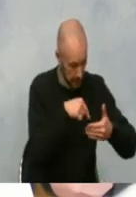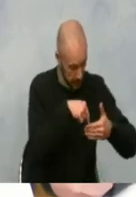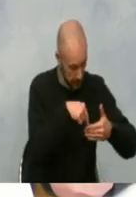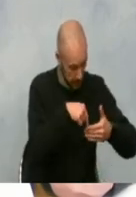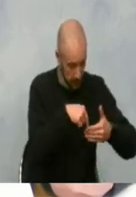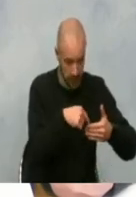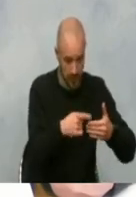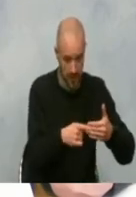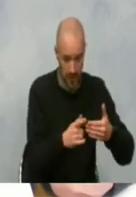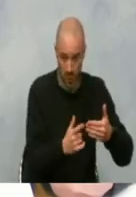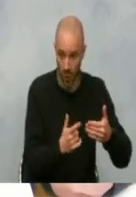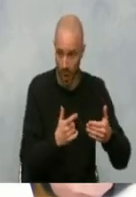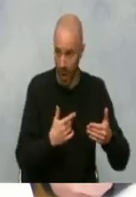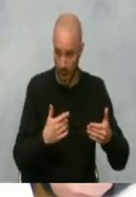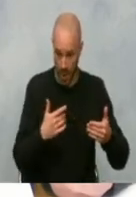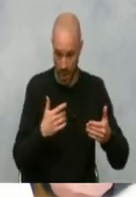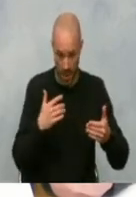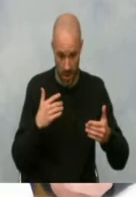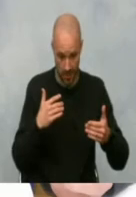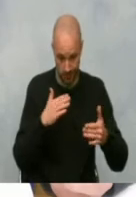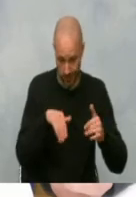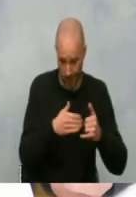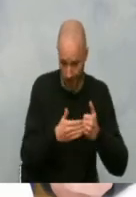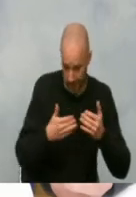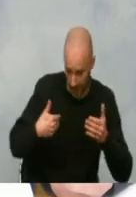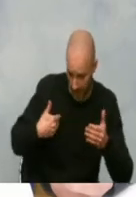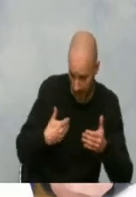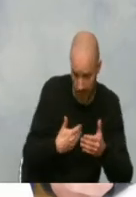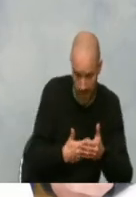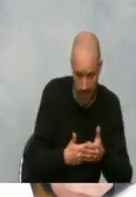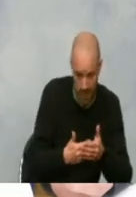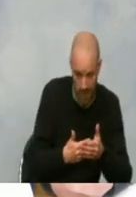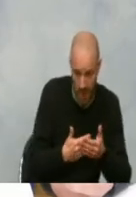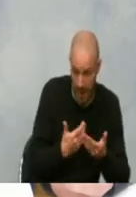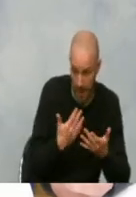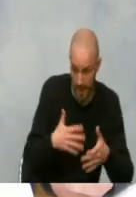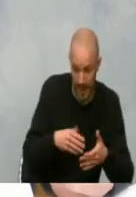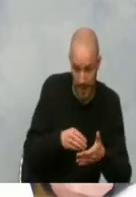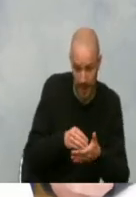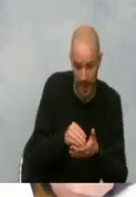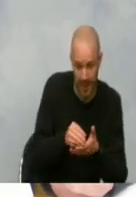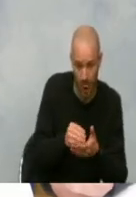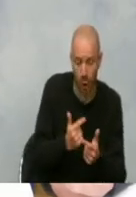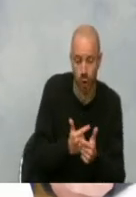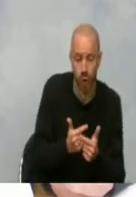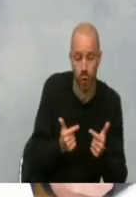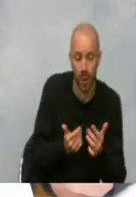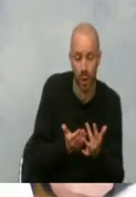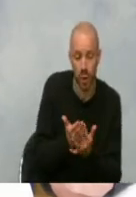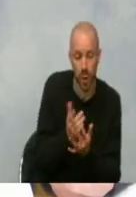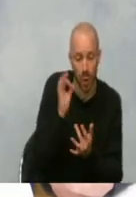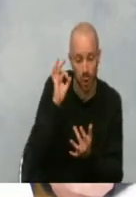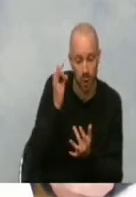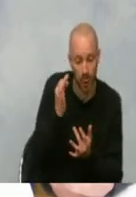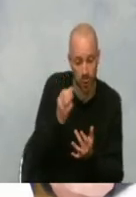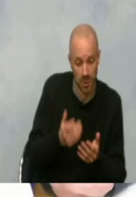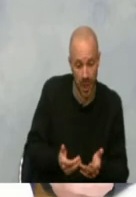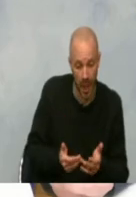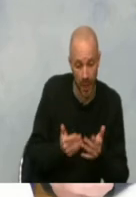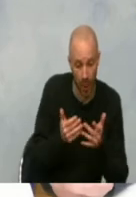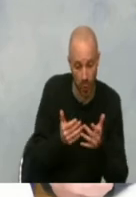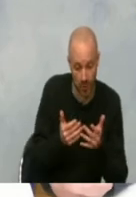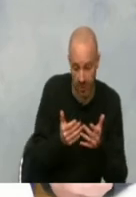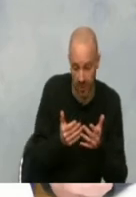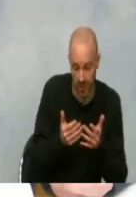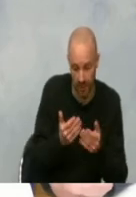that up to this point, in effect, we've paid too much through the council's accounts for the schools,